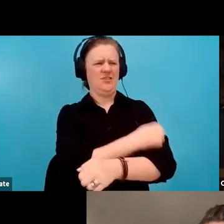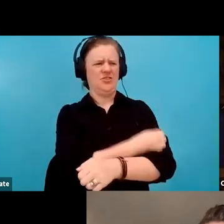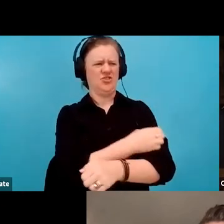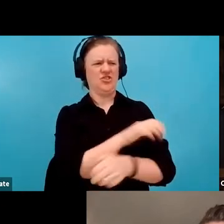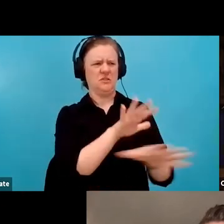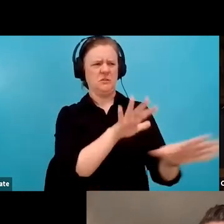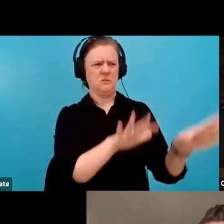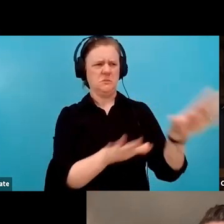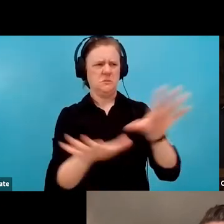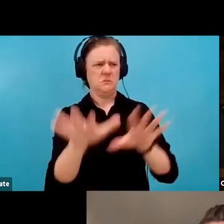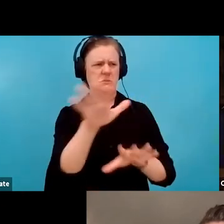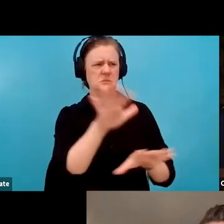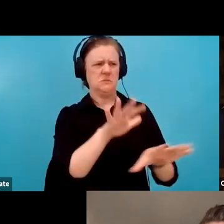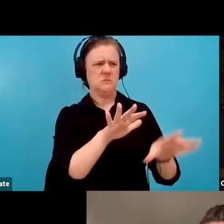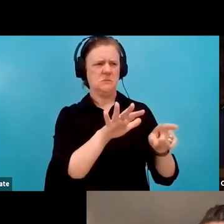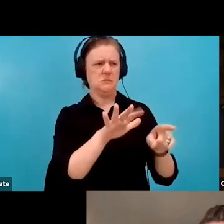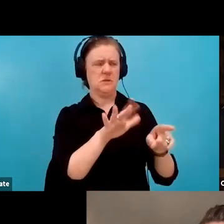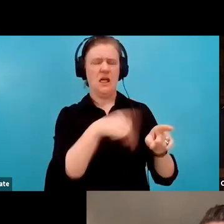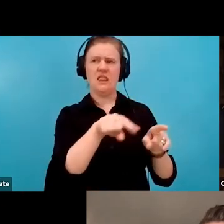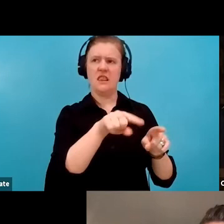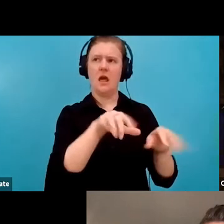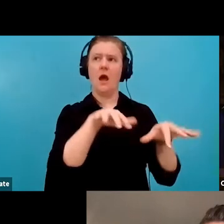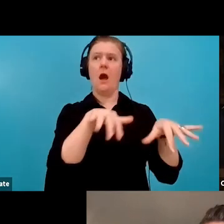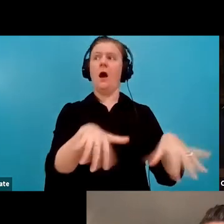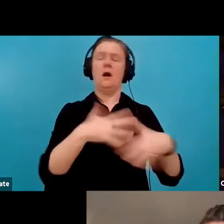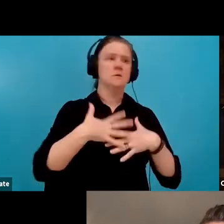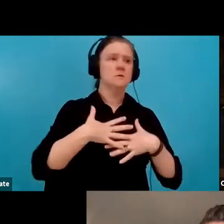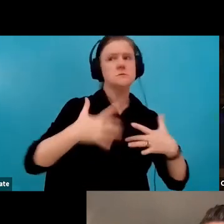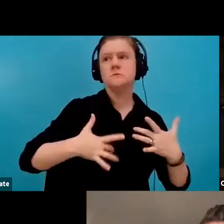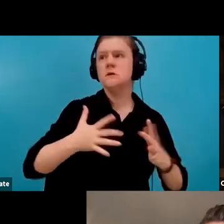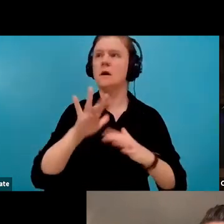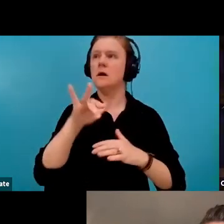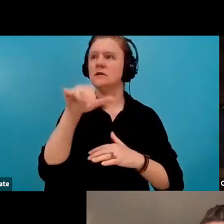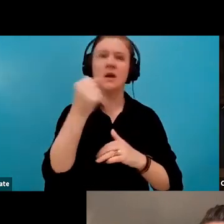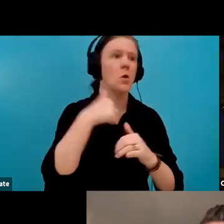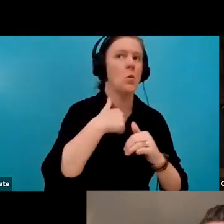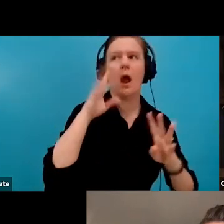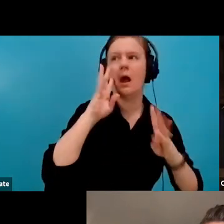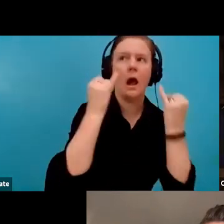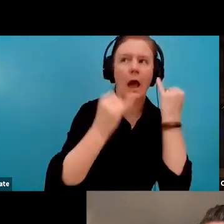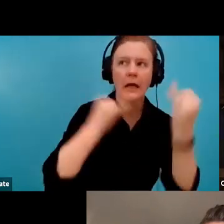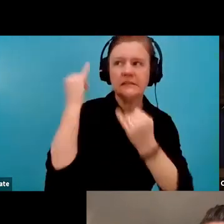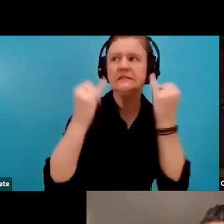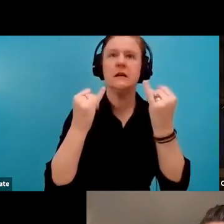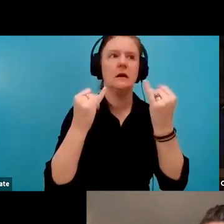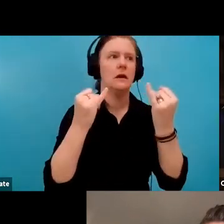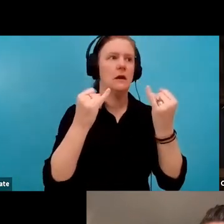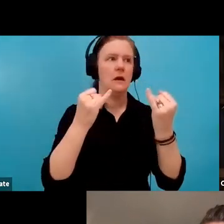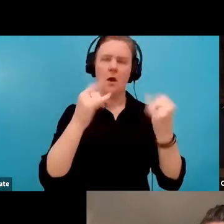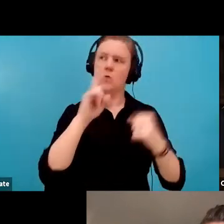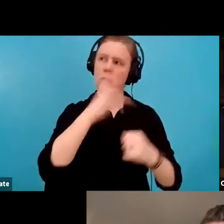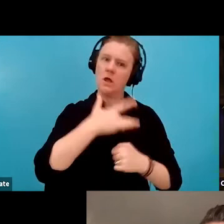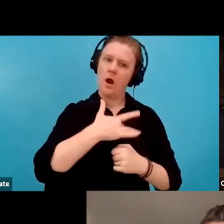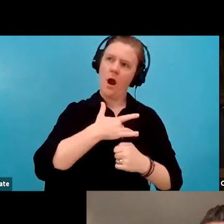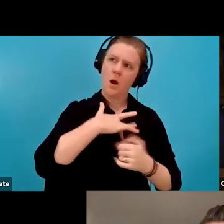become, it's like they'd been converted, right? They had a real change in heart where they